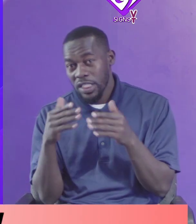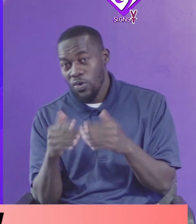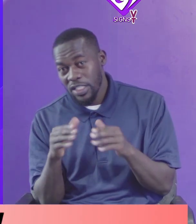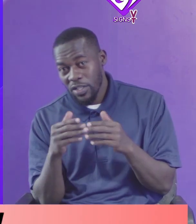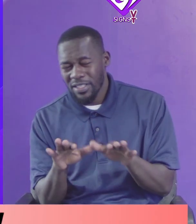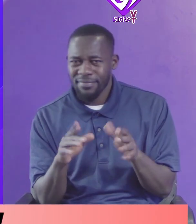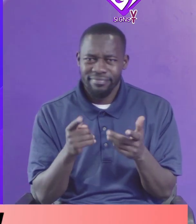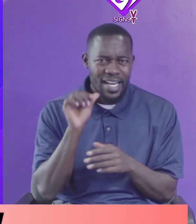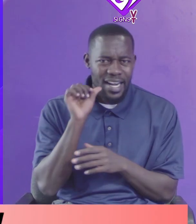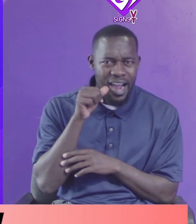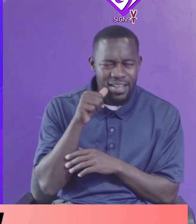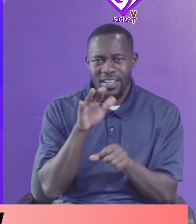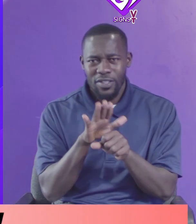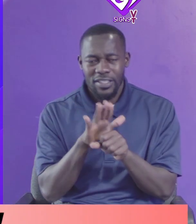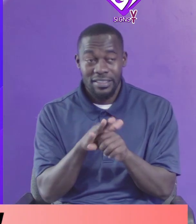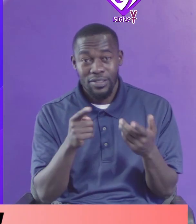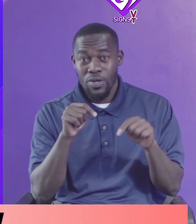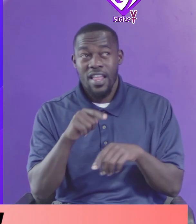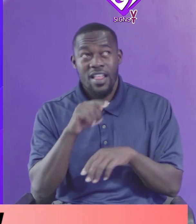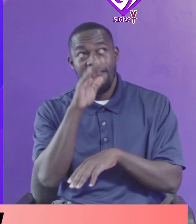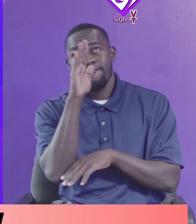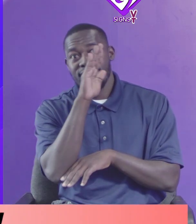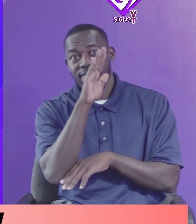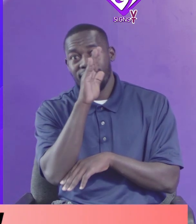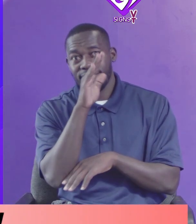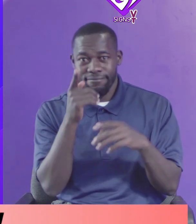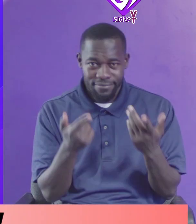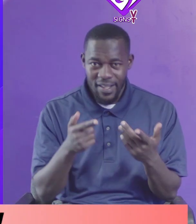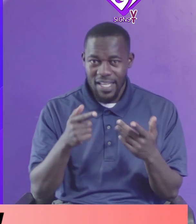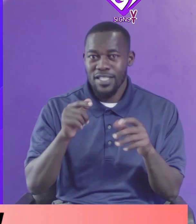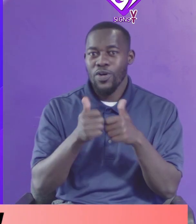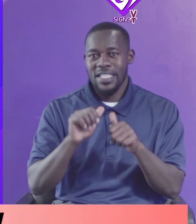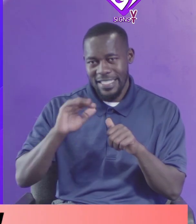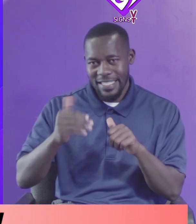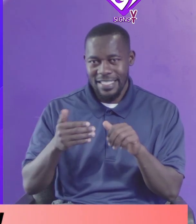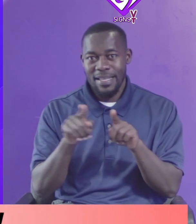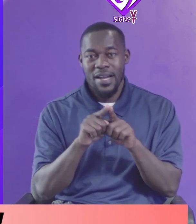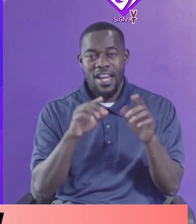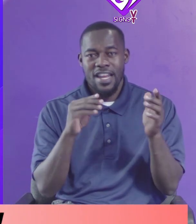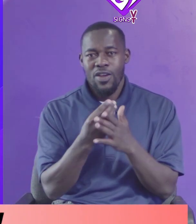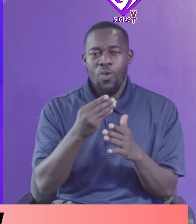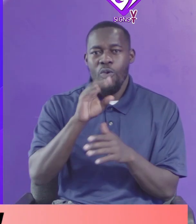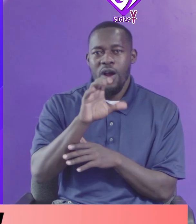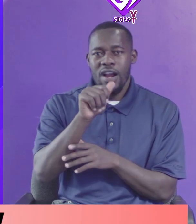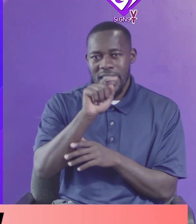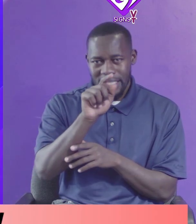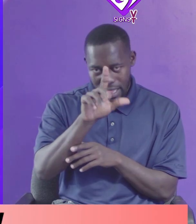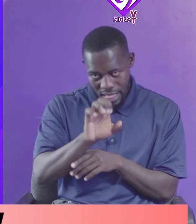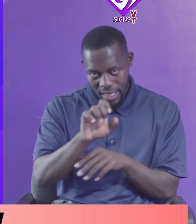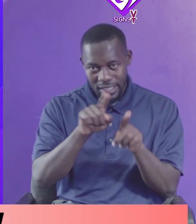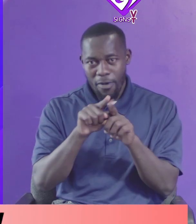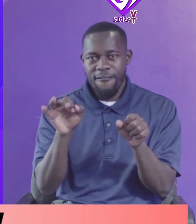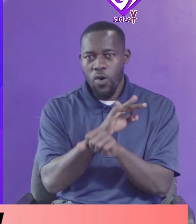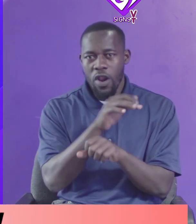Quite interesting games to look out this afternoon. Manchester City are playing against Leeds, Everton against Newcastle, and we have the likes of Fulham also